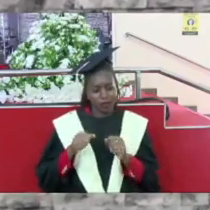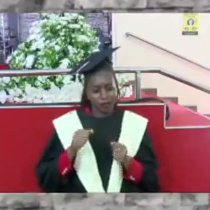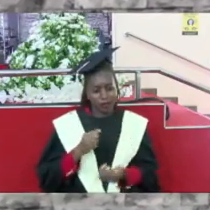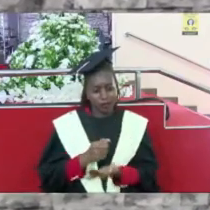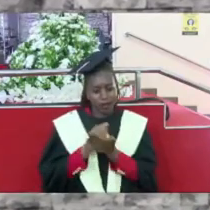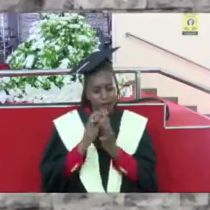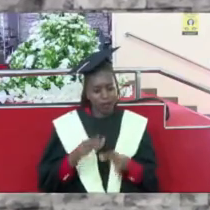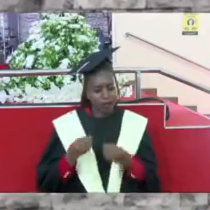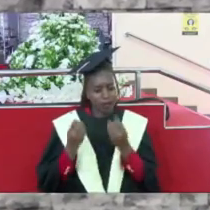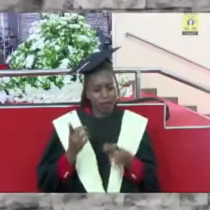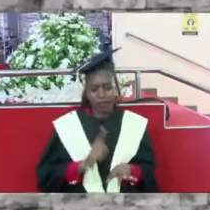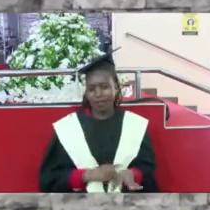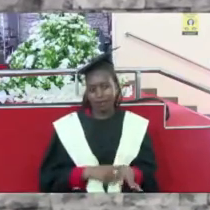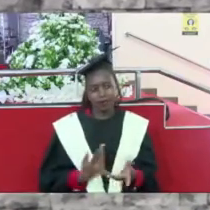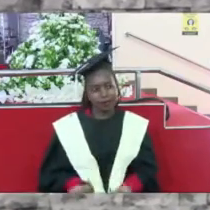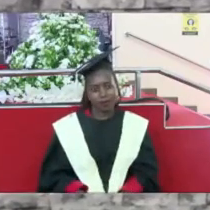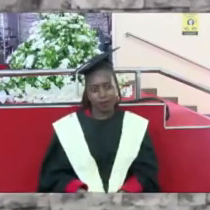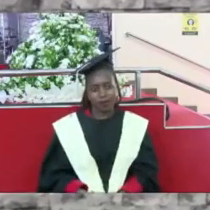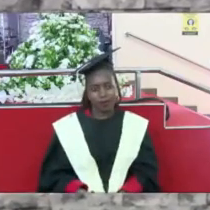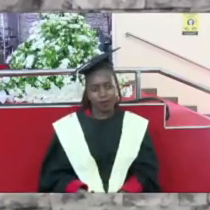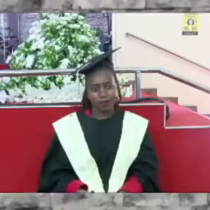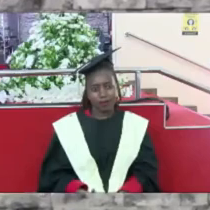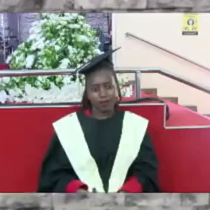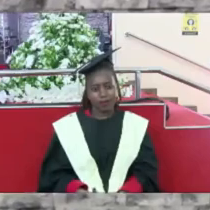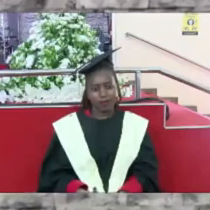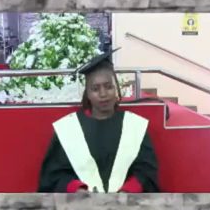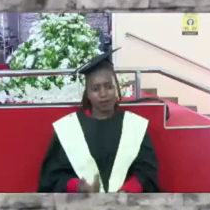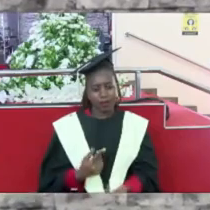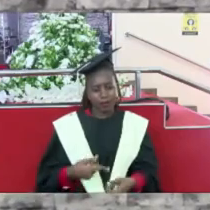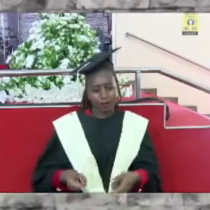atafute zile pesa. Tuongee tu. Let's talk. Kama